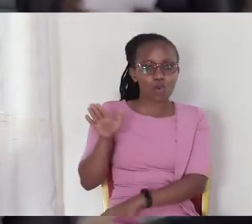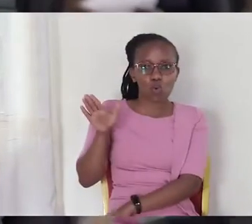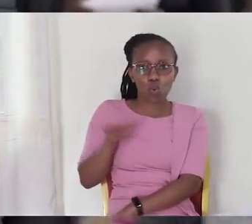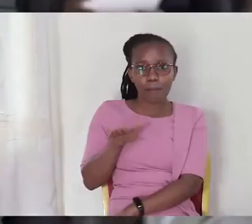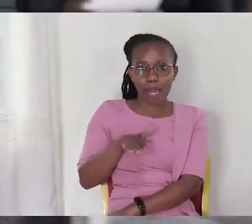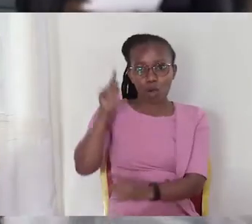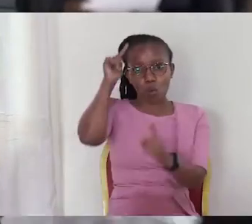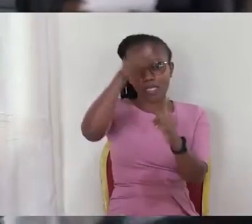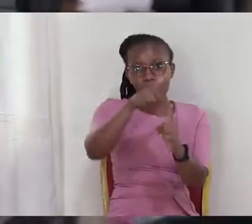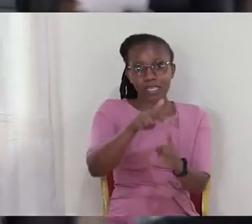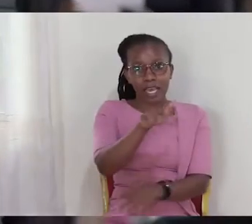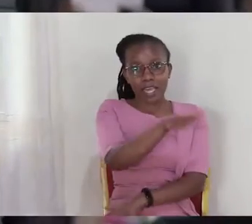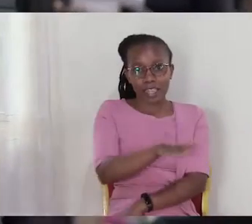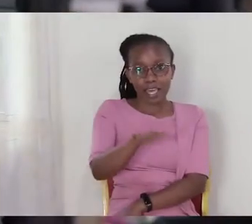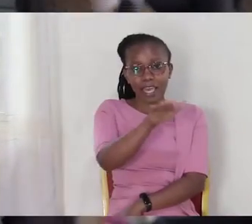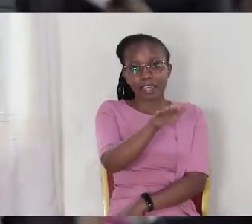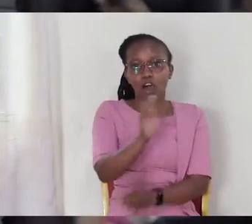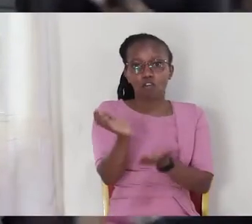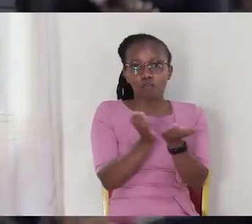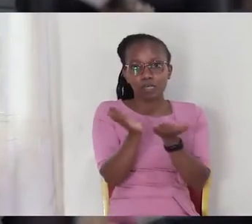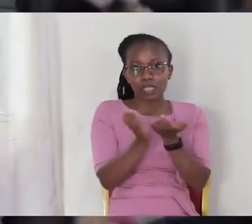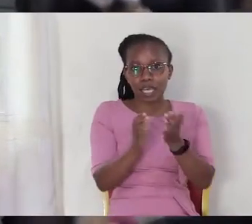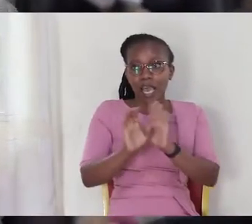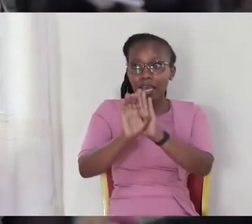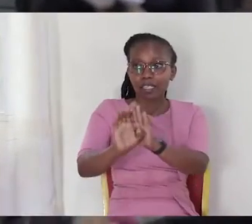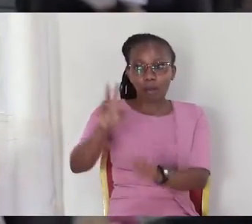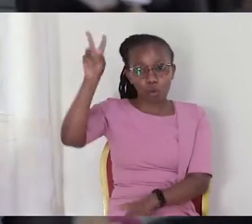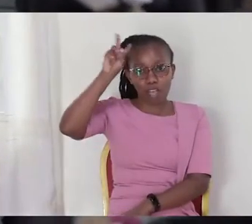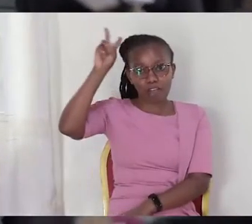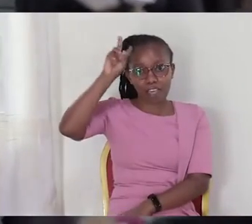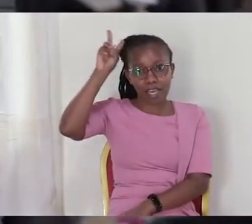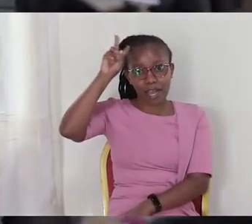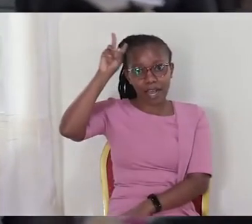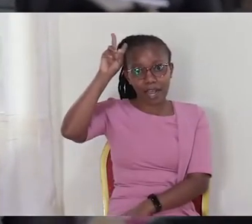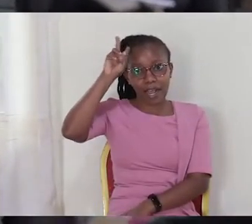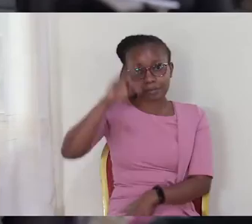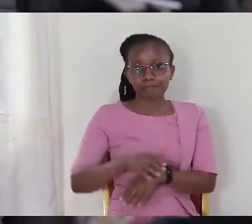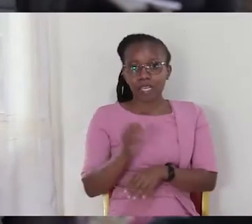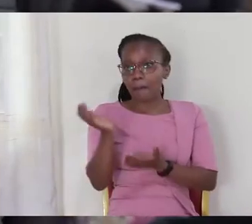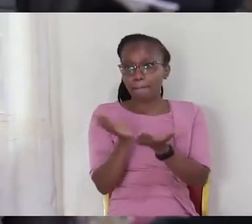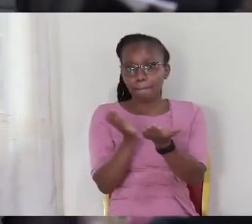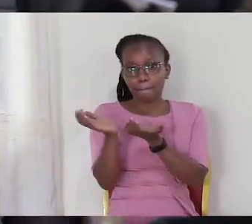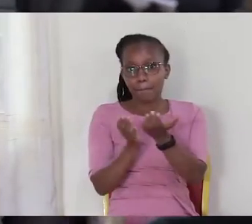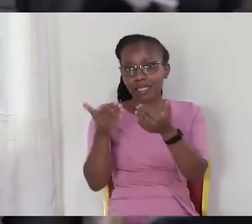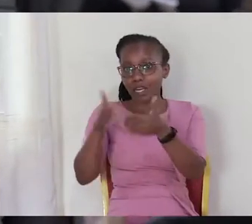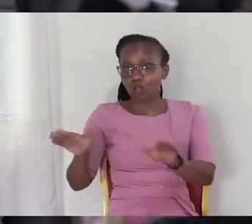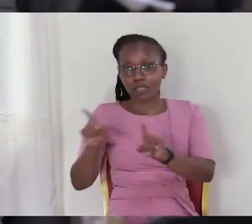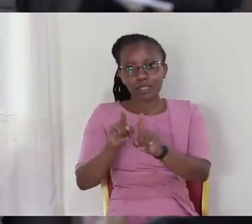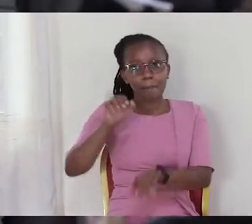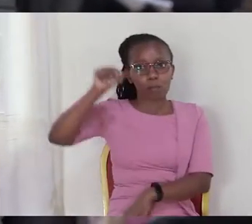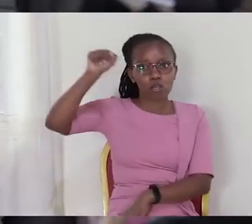also targeted within the areas where they were doing business, like in Vihiga. So they also lost a lot of part of that business, and also political